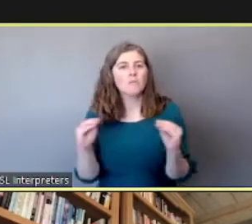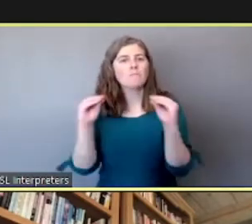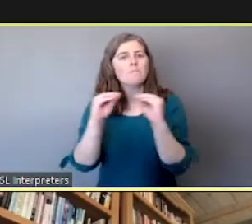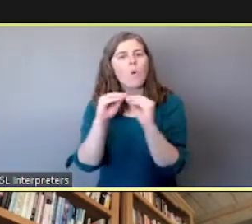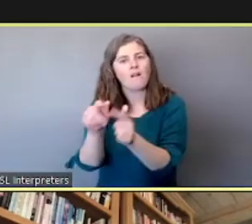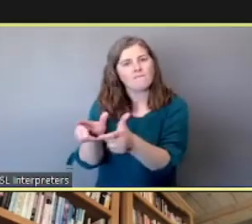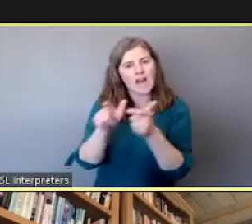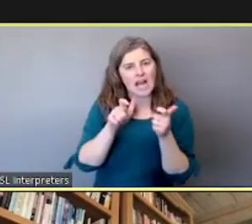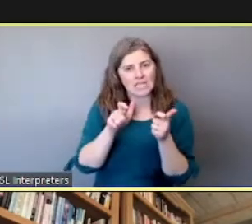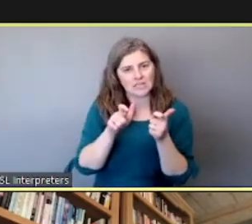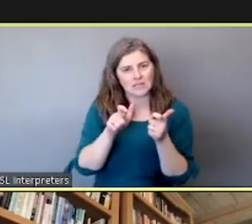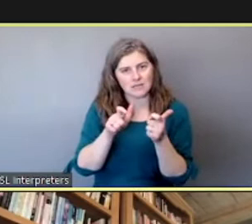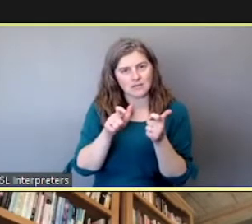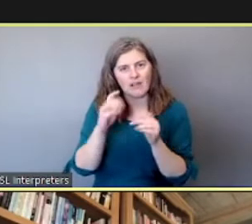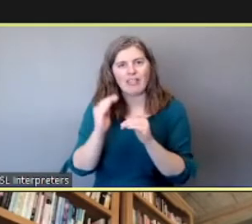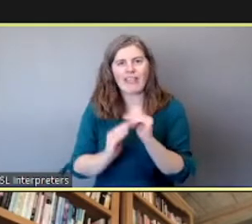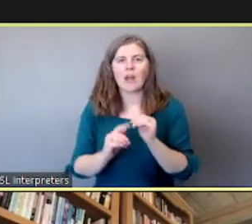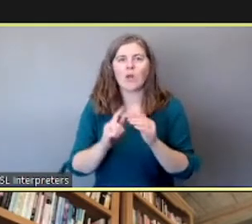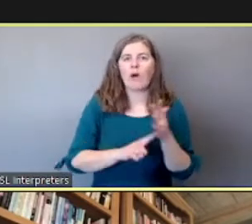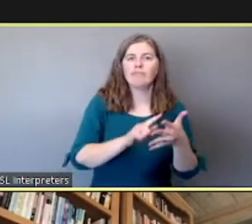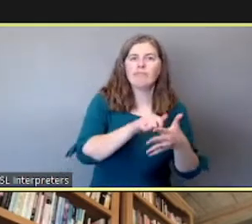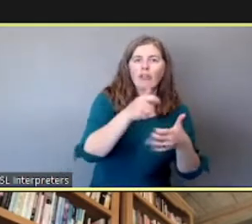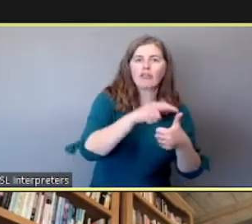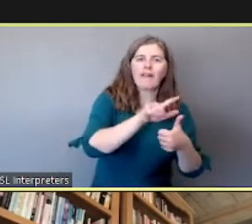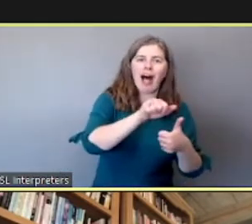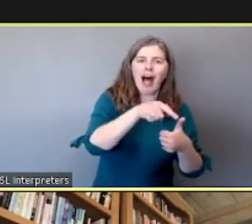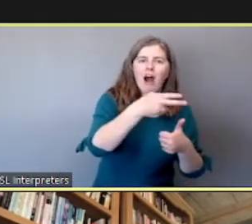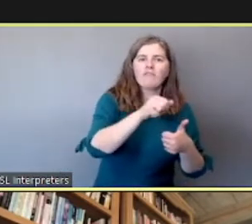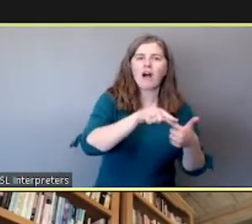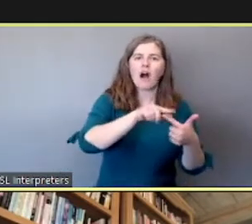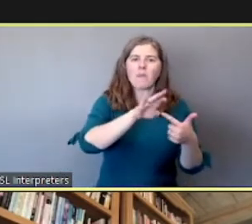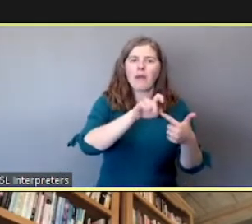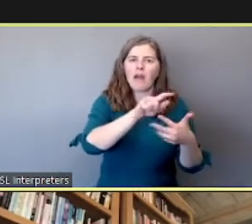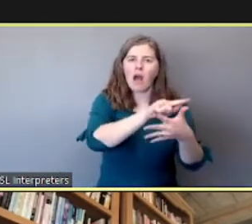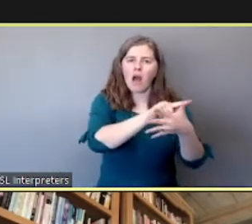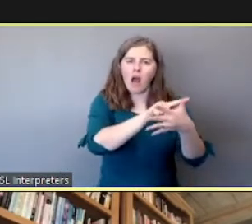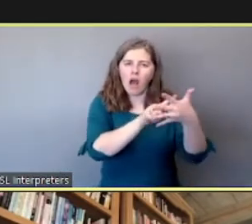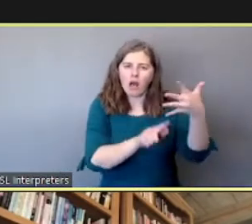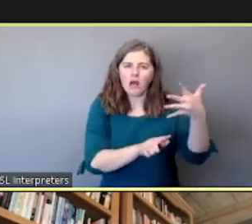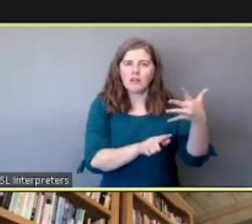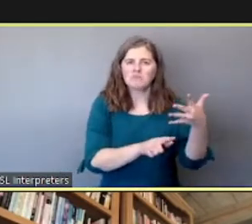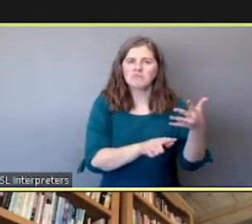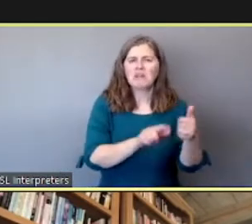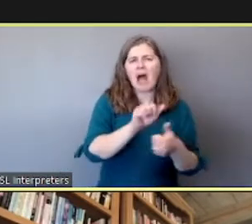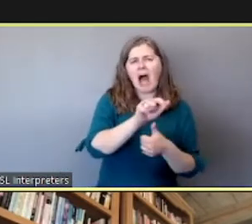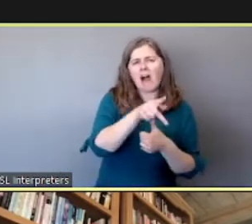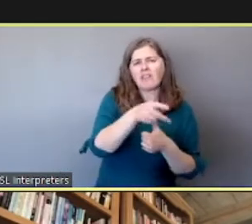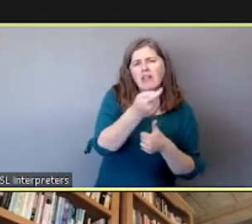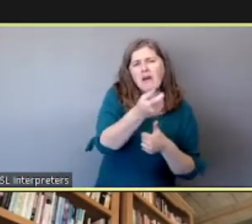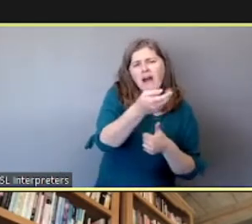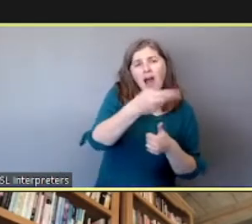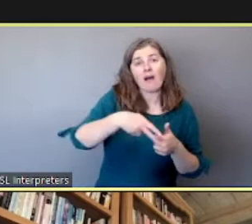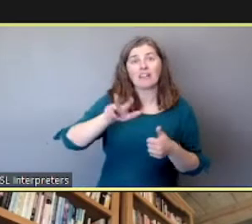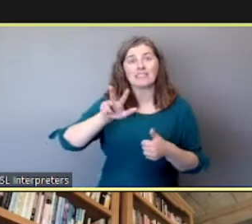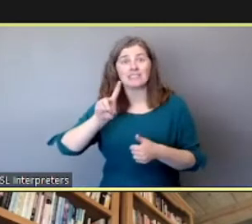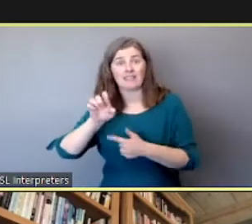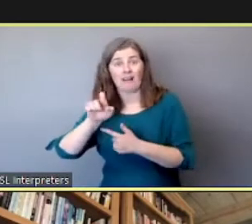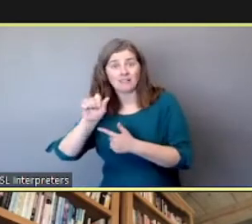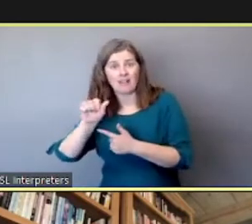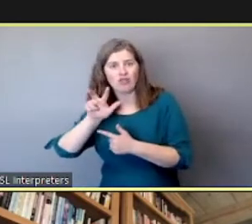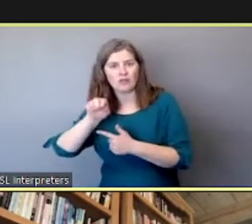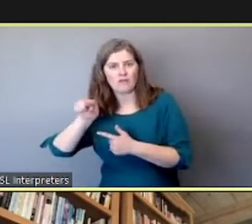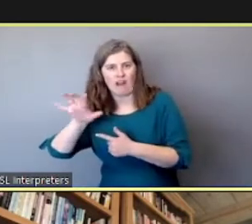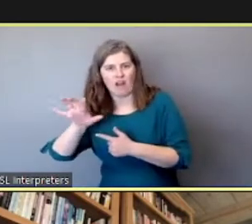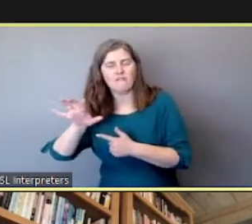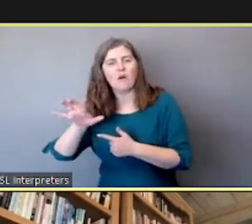more than the variants we've been used to this whole time. Alpha was a little higher, but Delta 3 to 5 times. There's a good